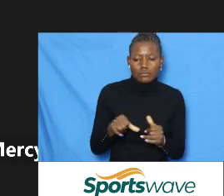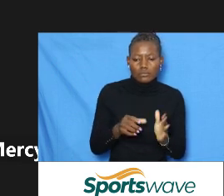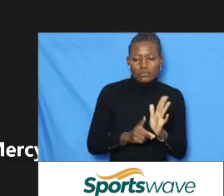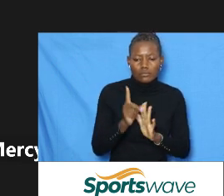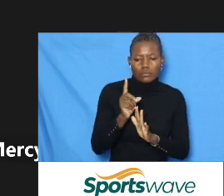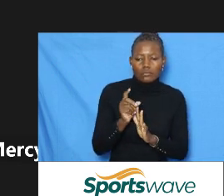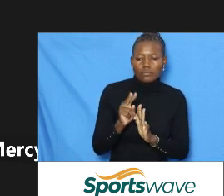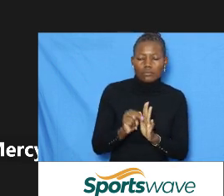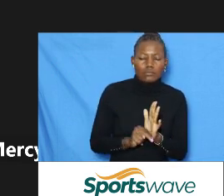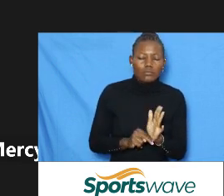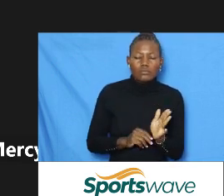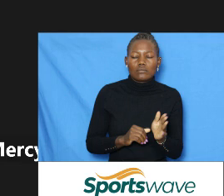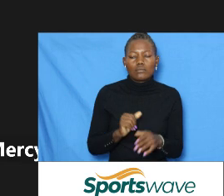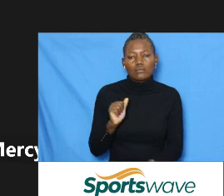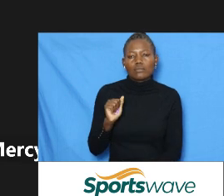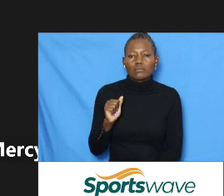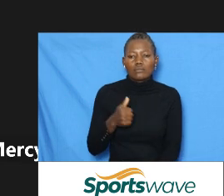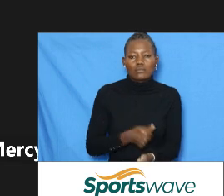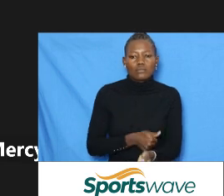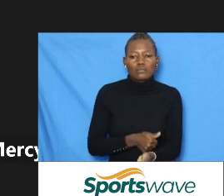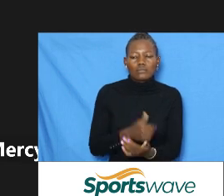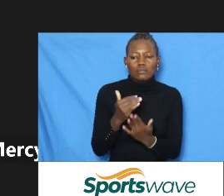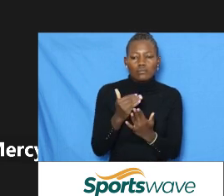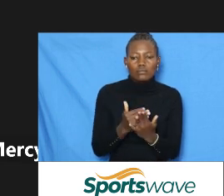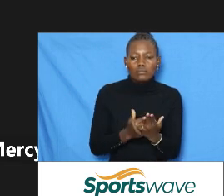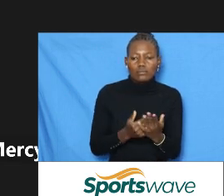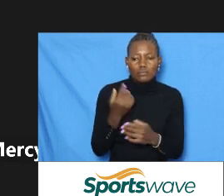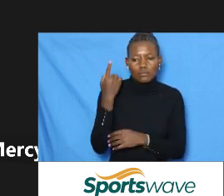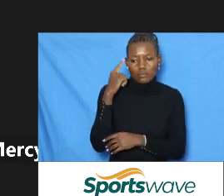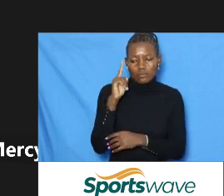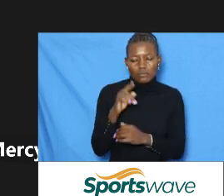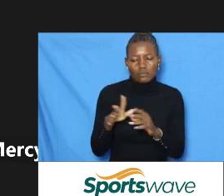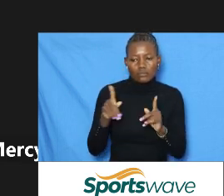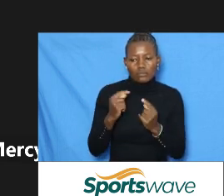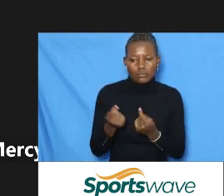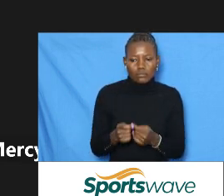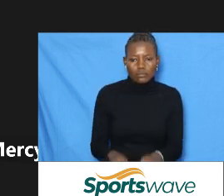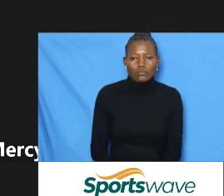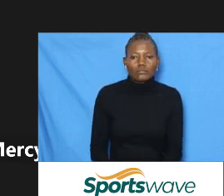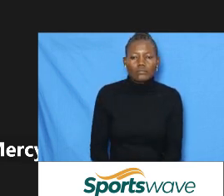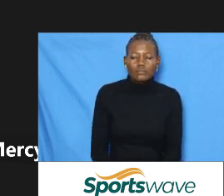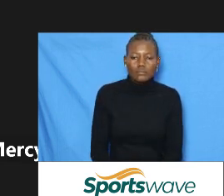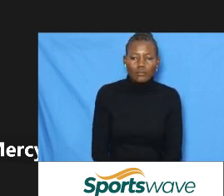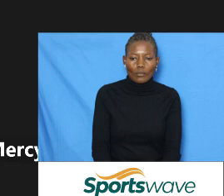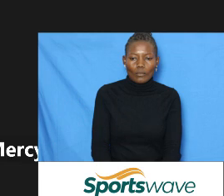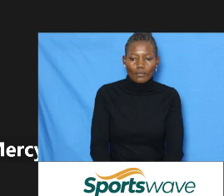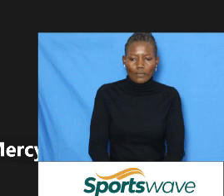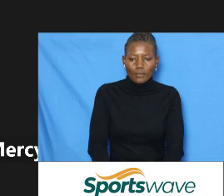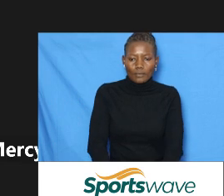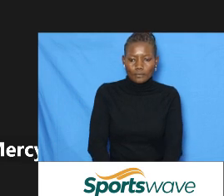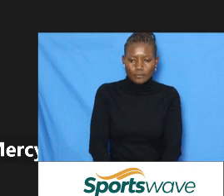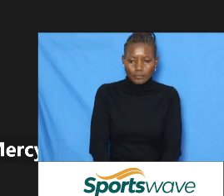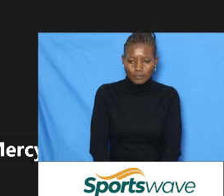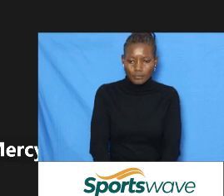an anti-doping program for an elite team here? Good, thank you,